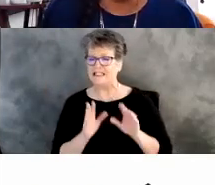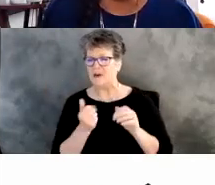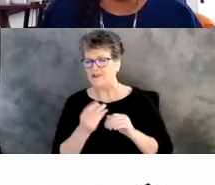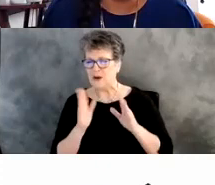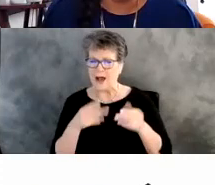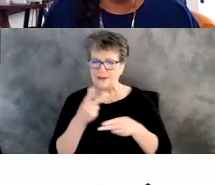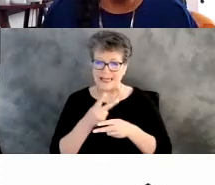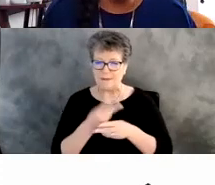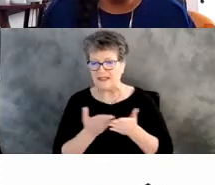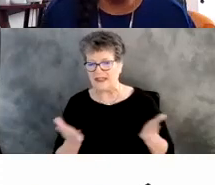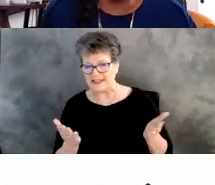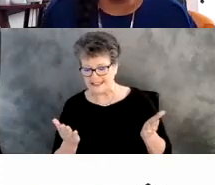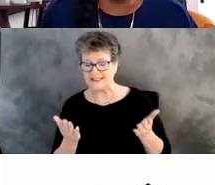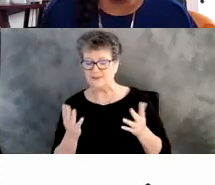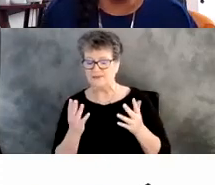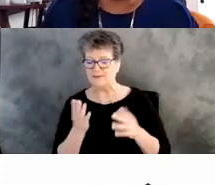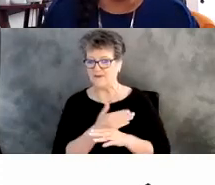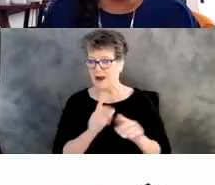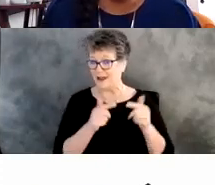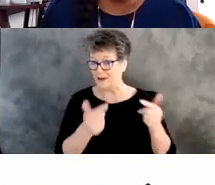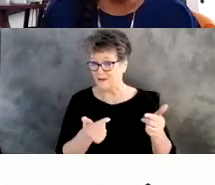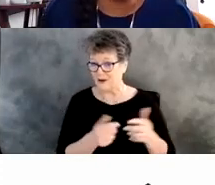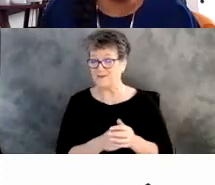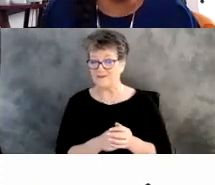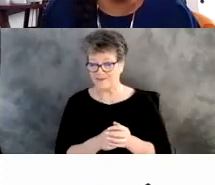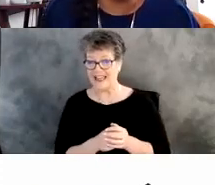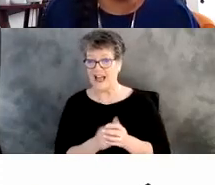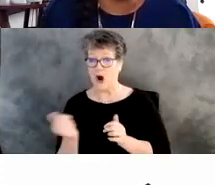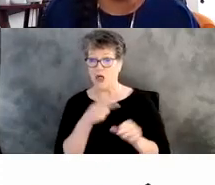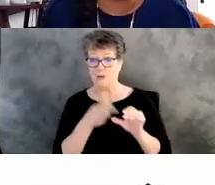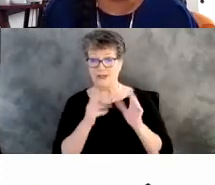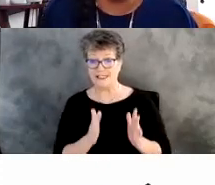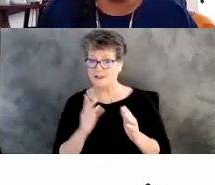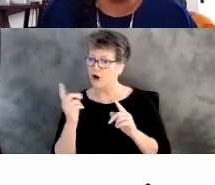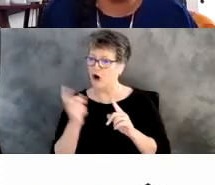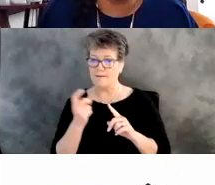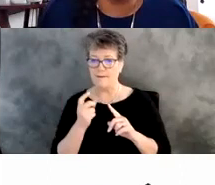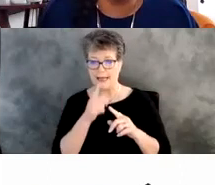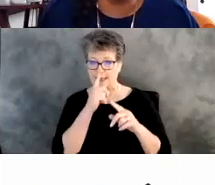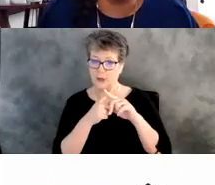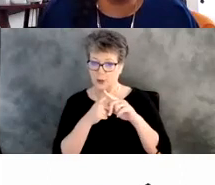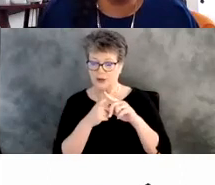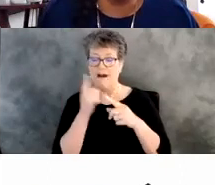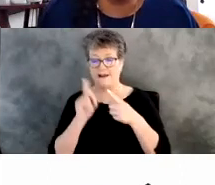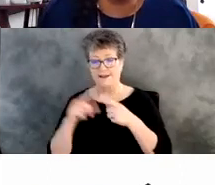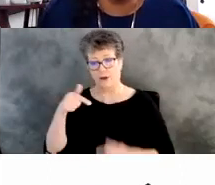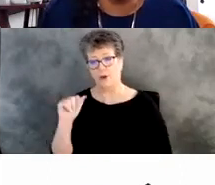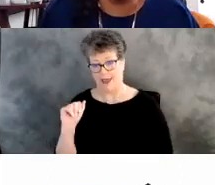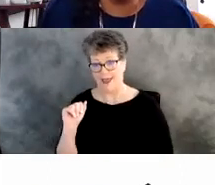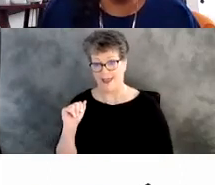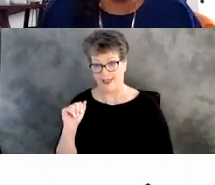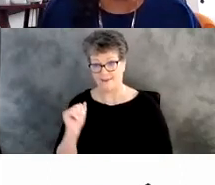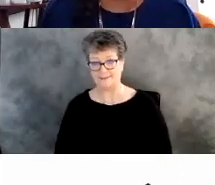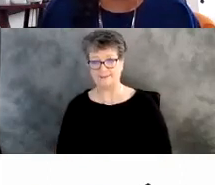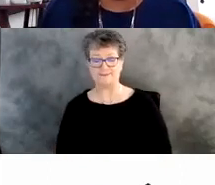before I hand it over to our wonderful speakers are that all participants are automatically placed on mute until the Q&A session of the